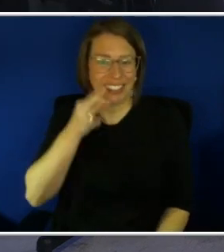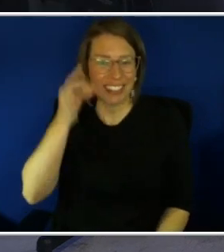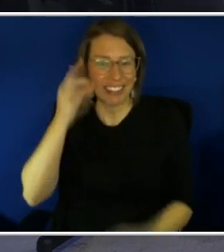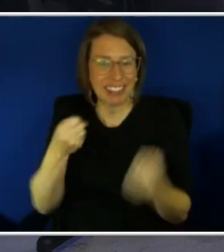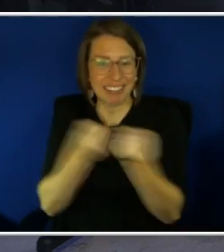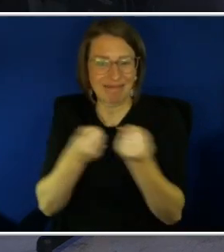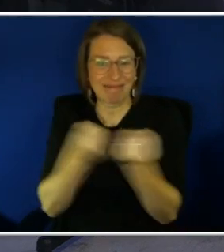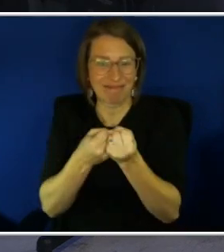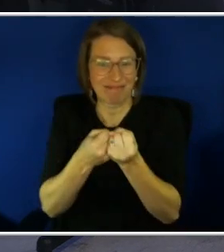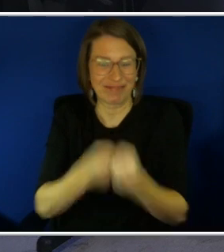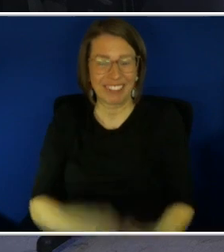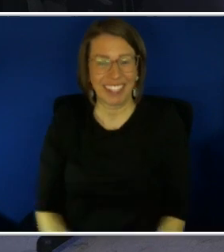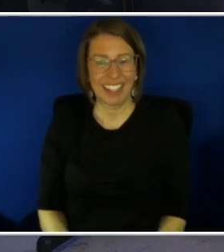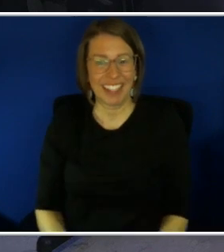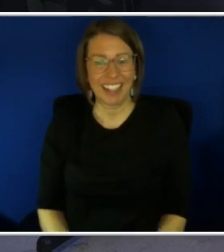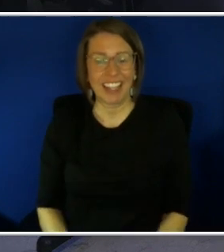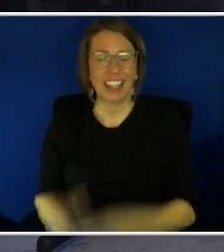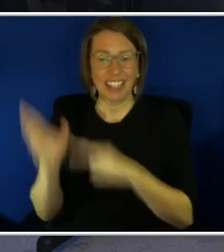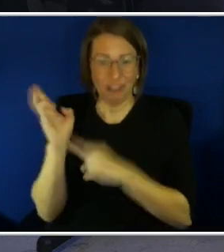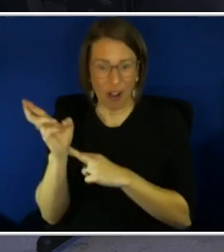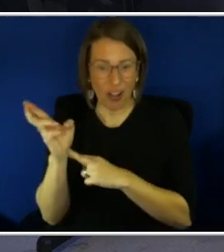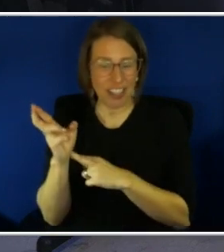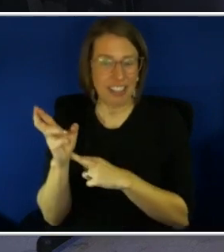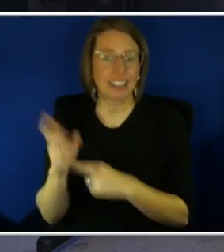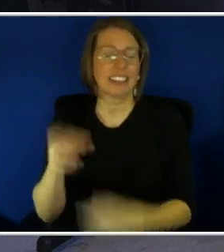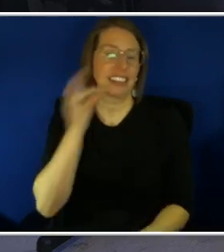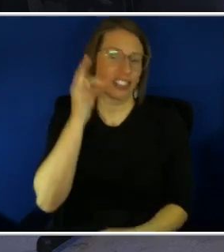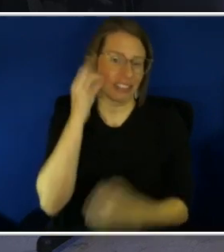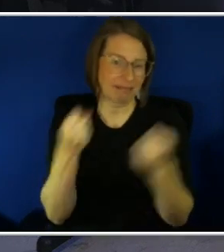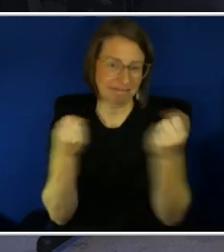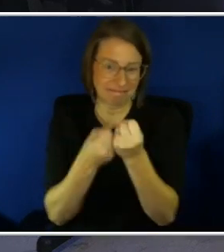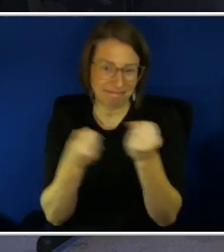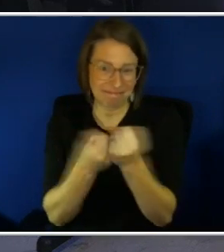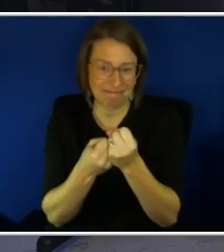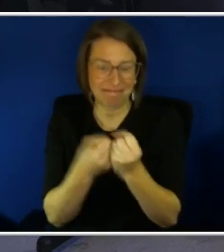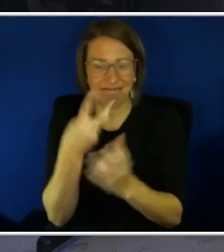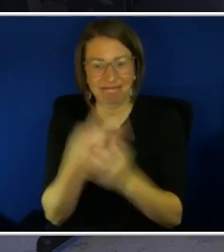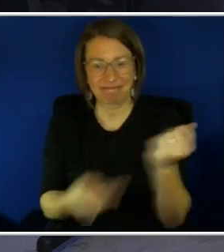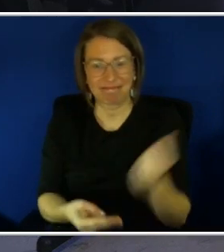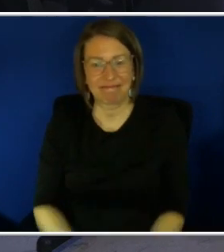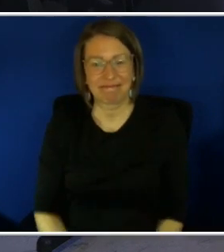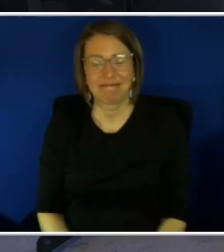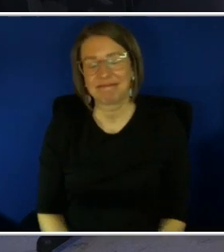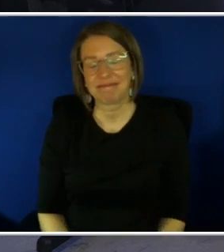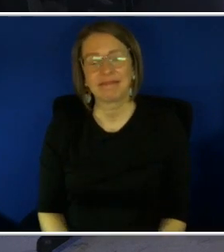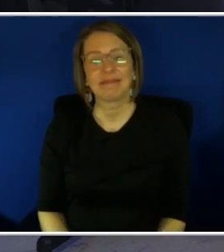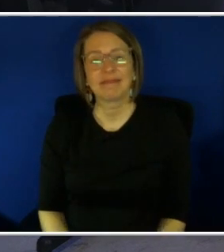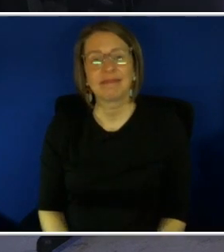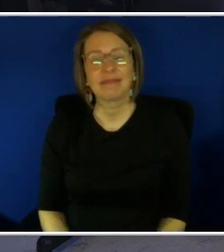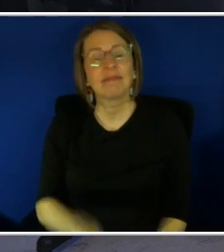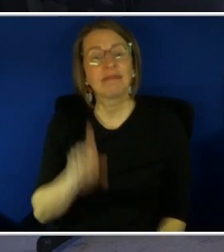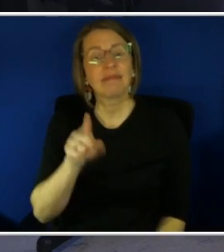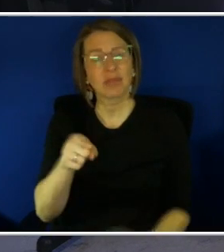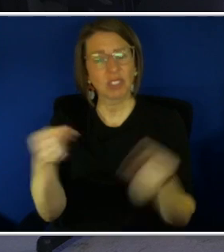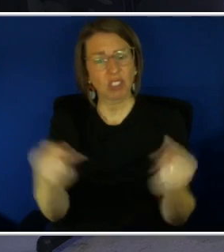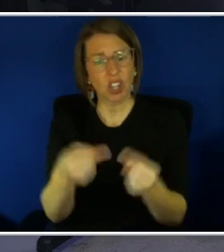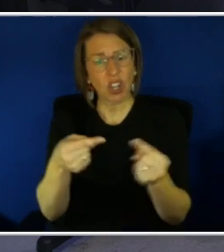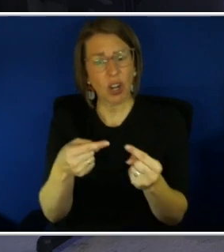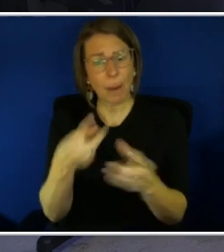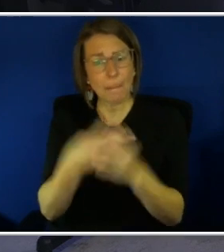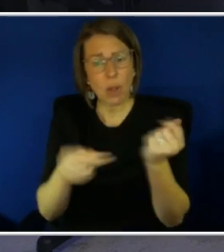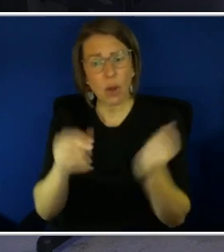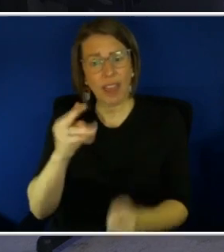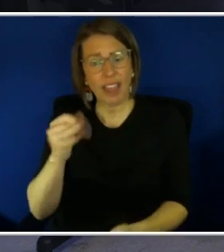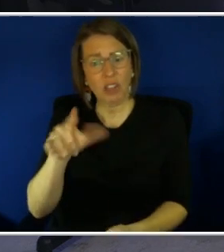like that. Let's go Royals. Let's go Chiefs. That's awesome. So Doug, you hurt both your ankles 4 months ago. I want